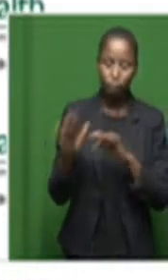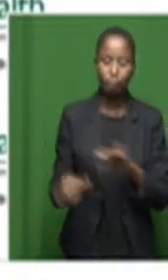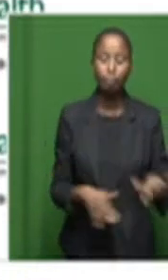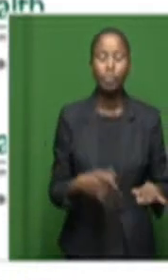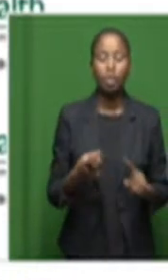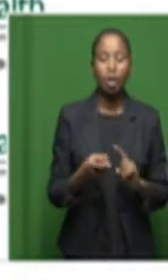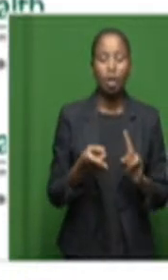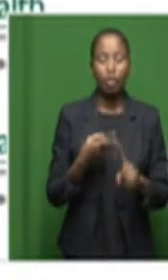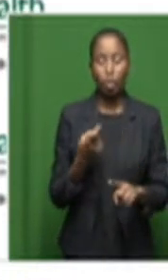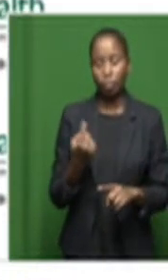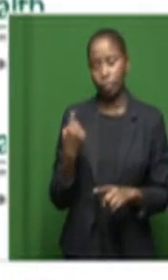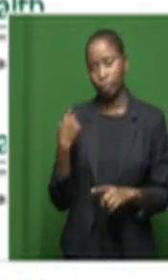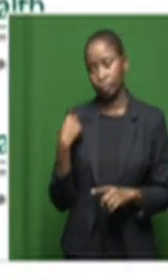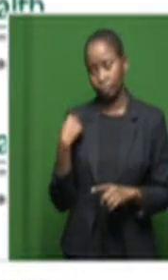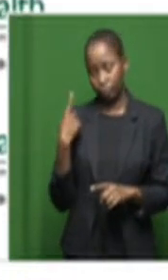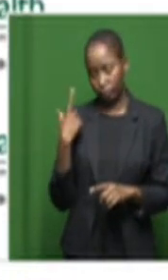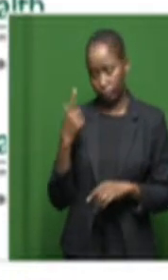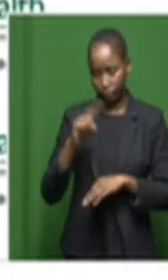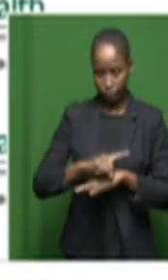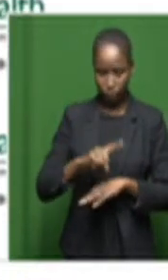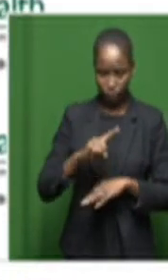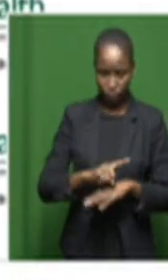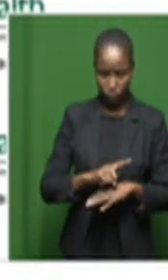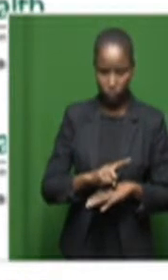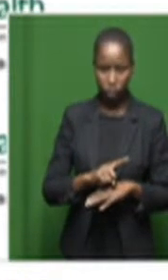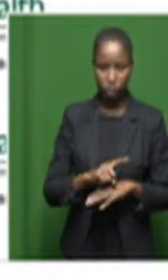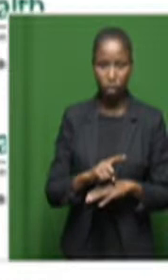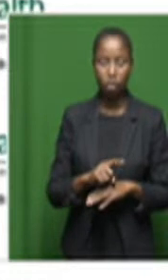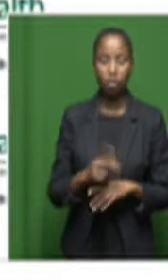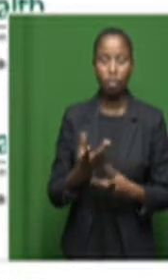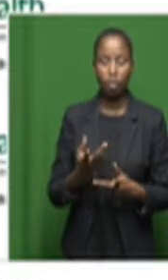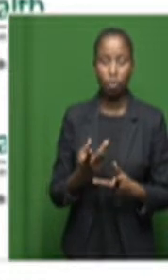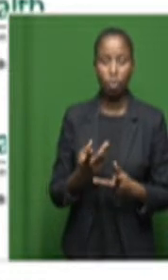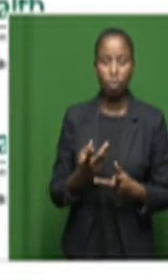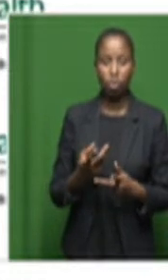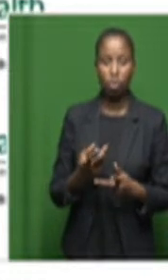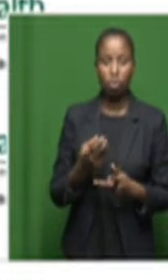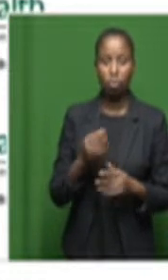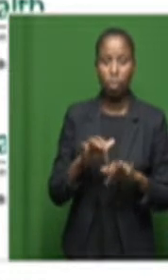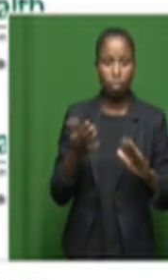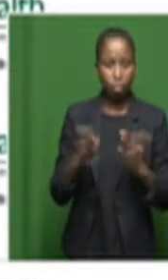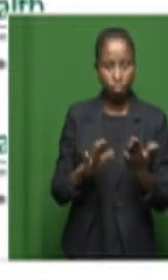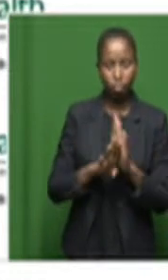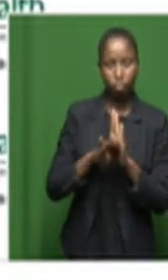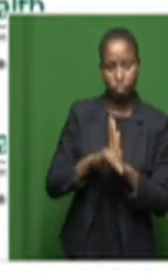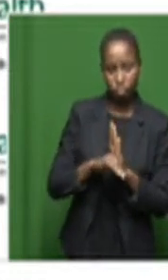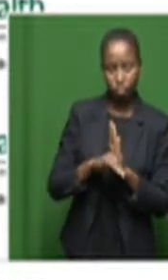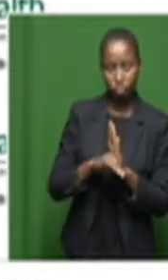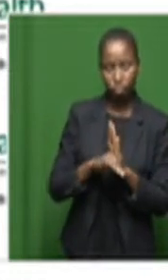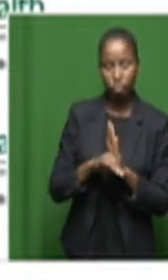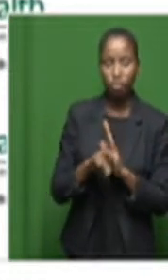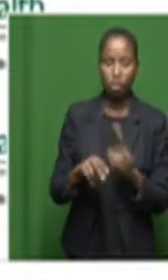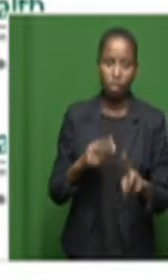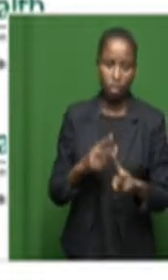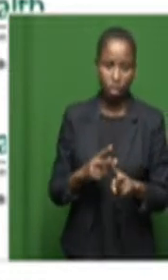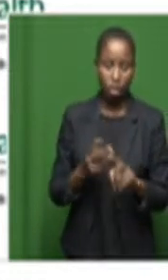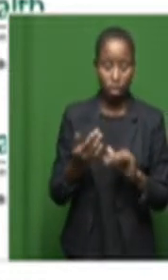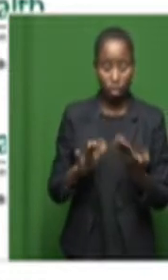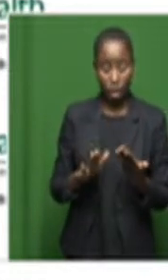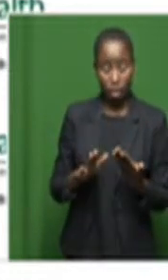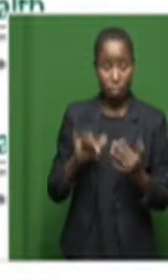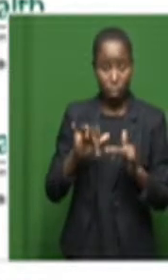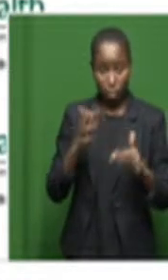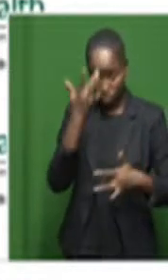last 7 days have reduced, again by just under 1%, 6.89%. The deaths from